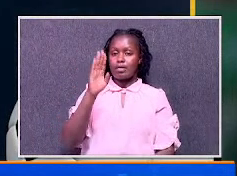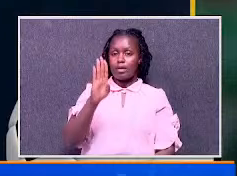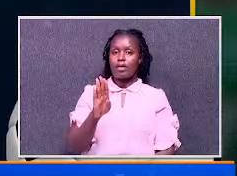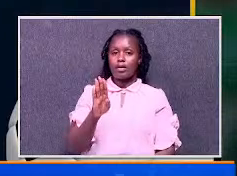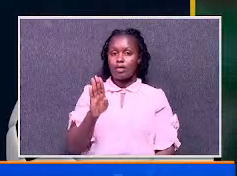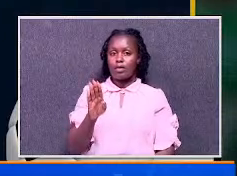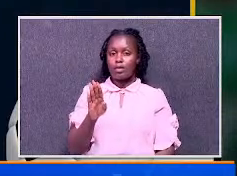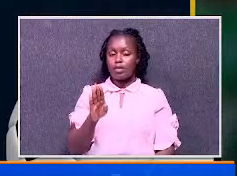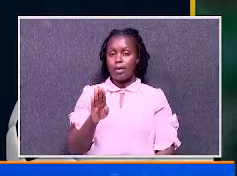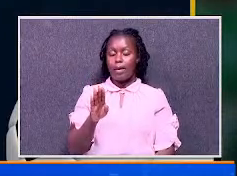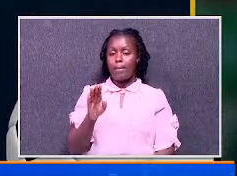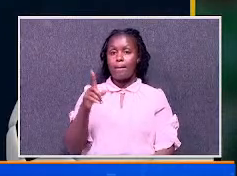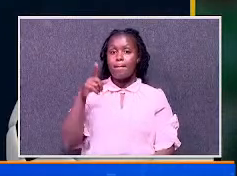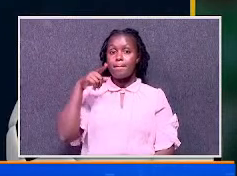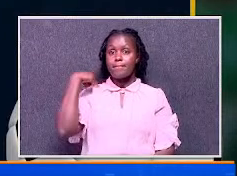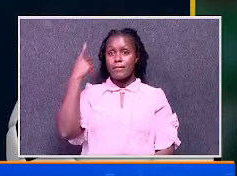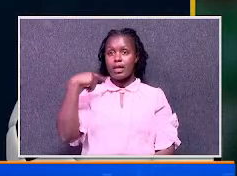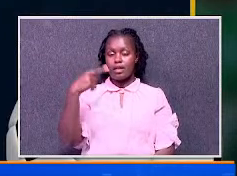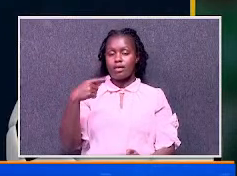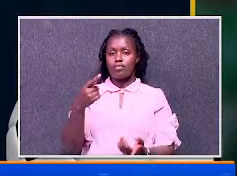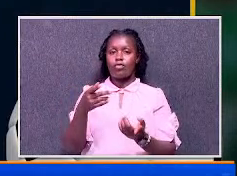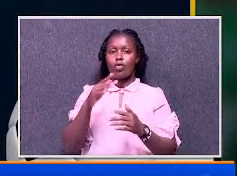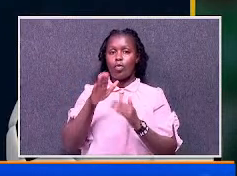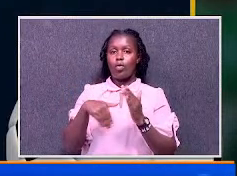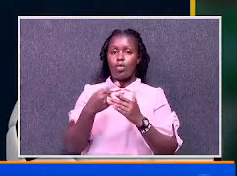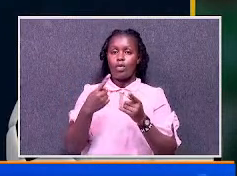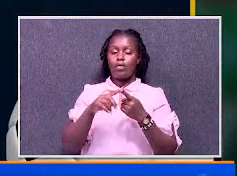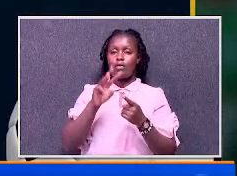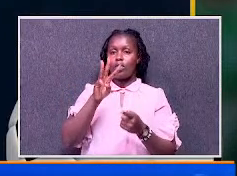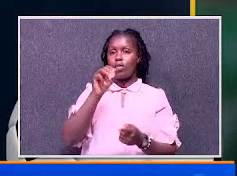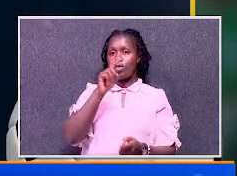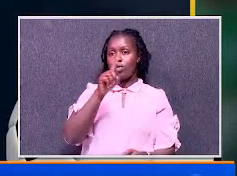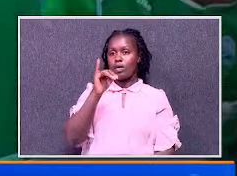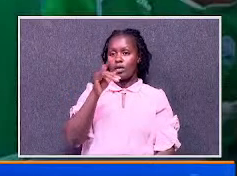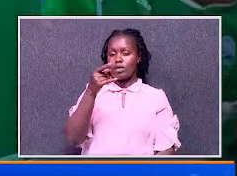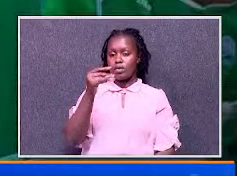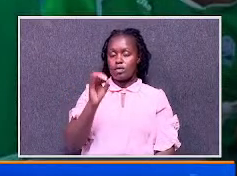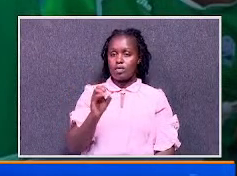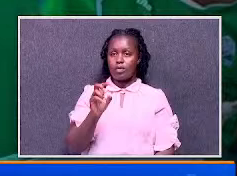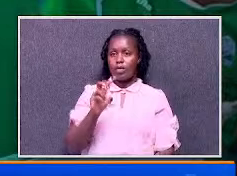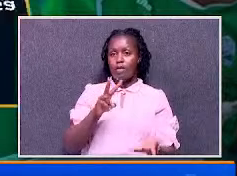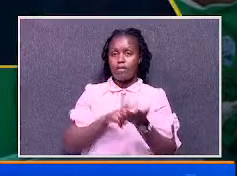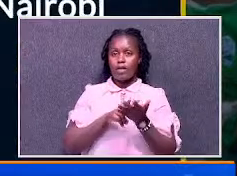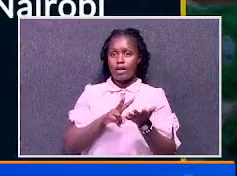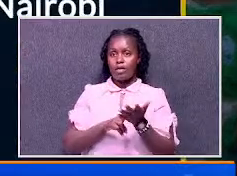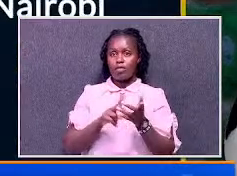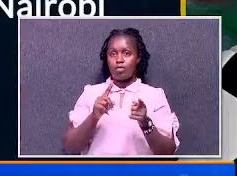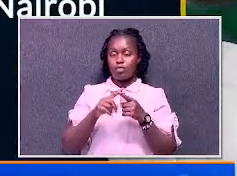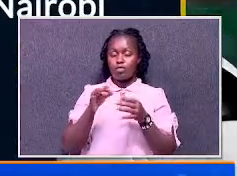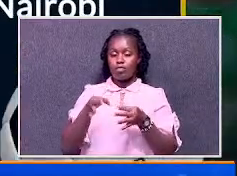with basically Mathare United will face Posta Rangers, and Wazito will face Vihiga, where postponed